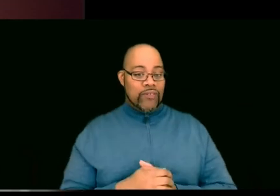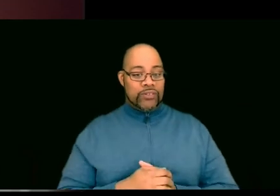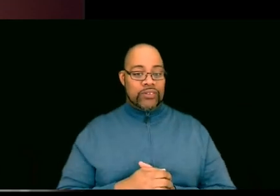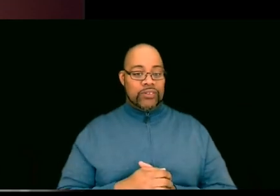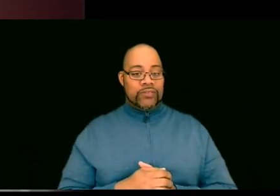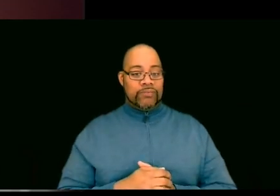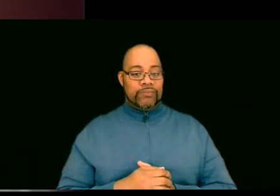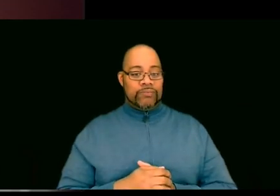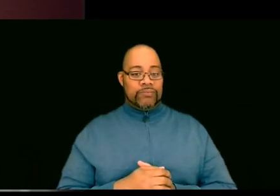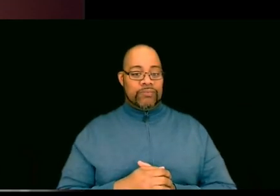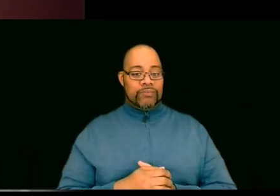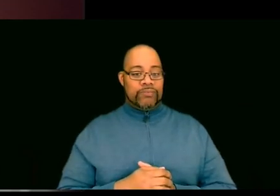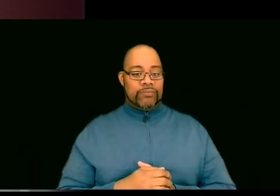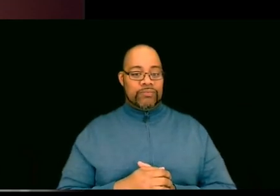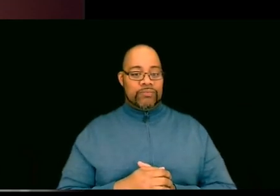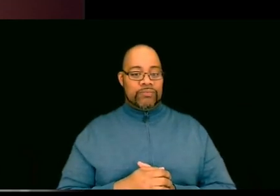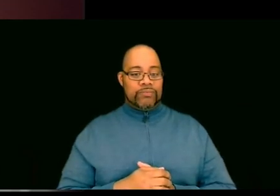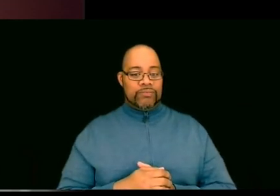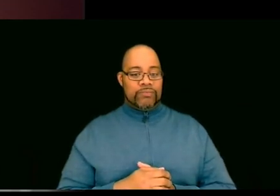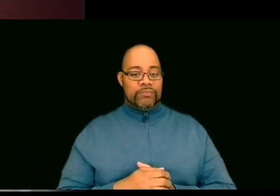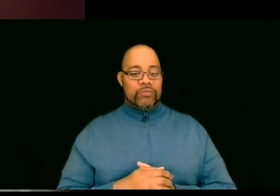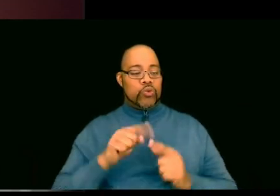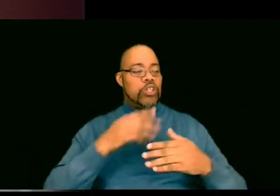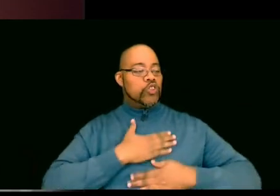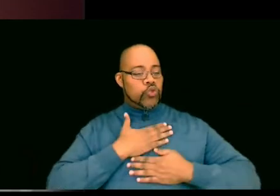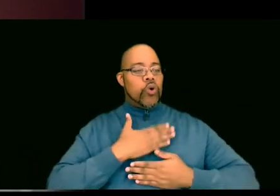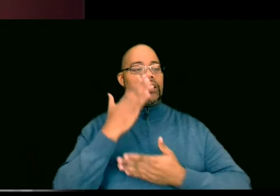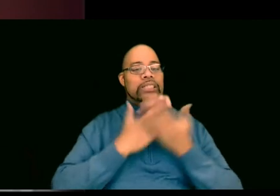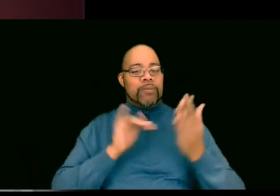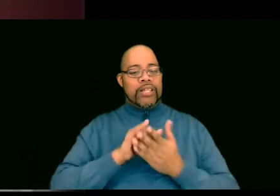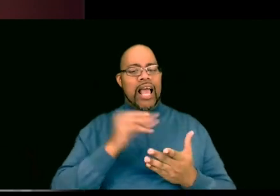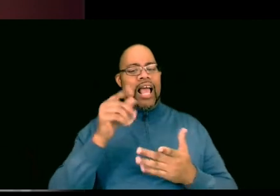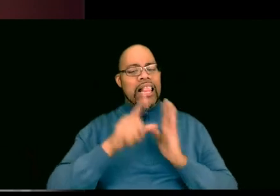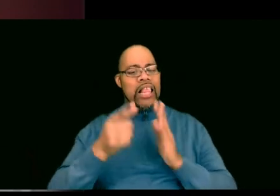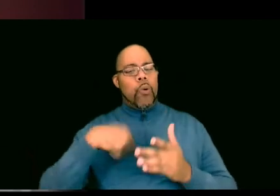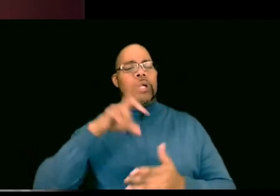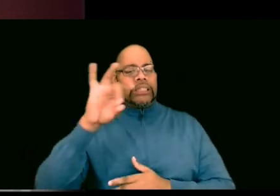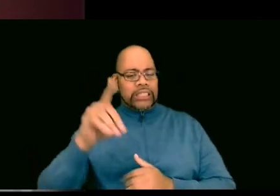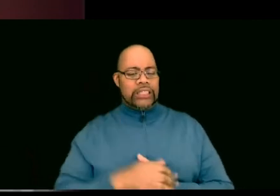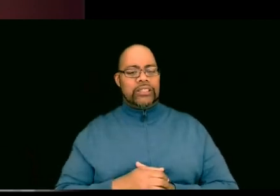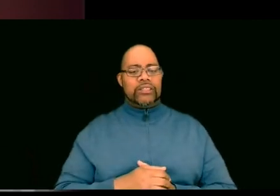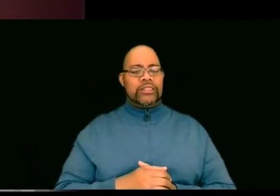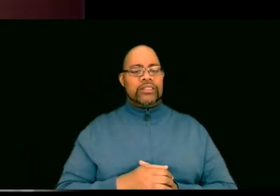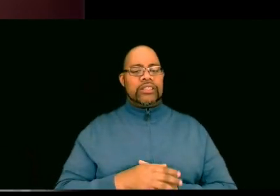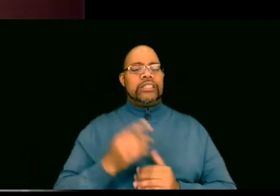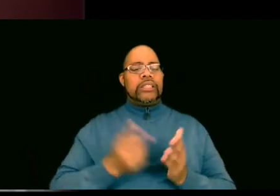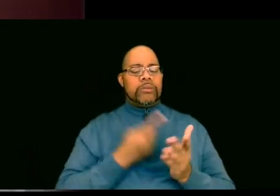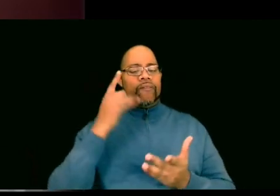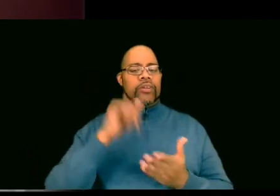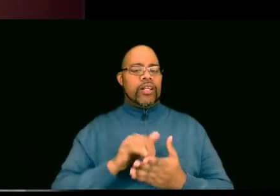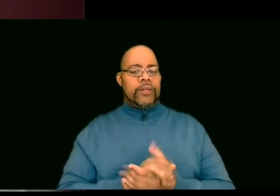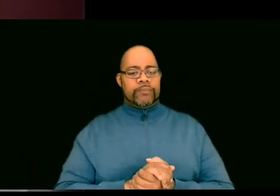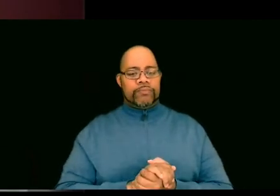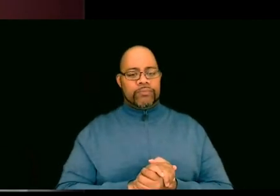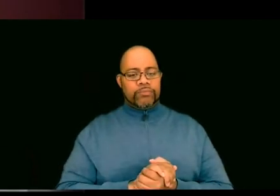example, when I, got to travel to enjoy some of these. And then later on, we did, and there were